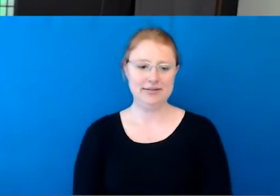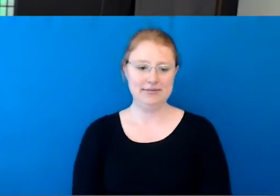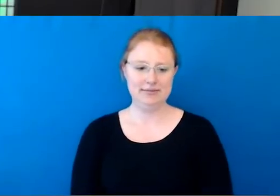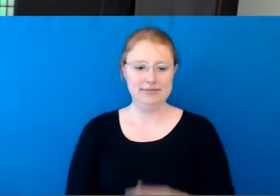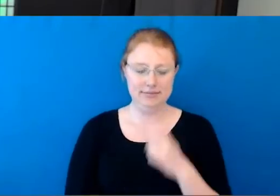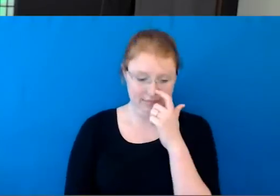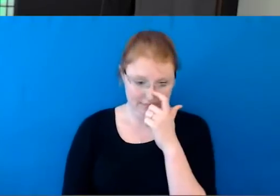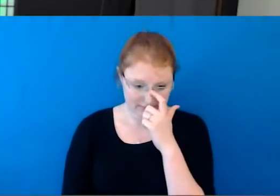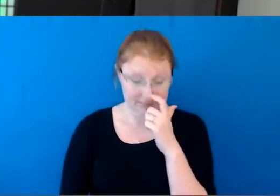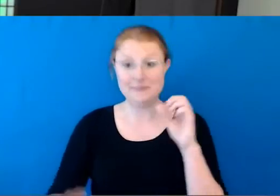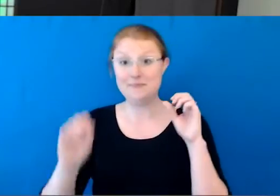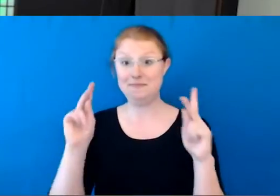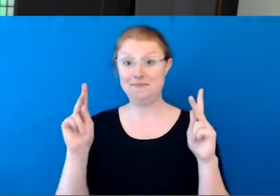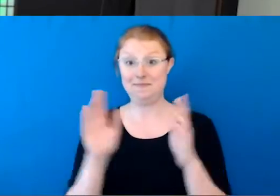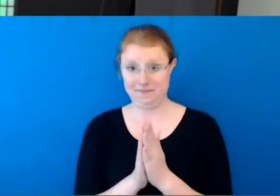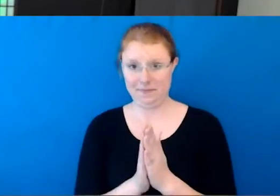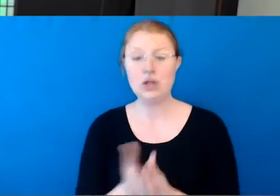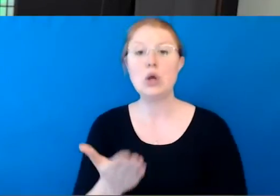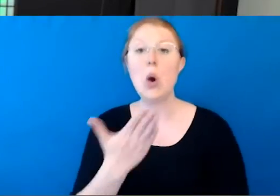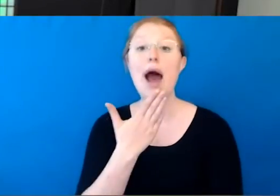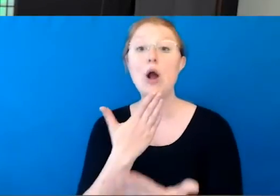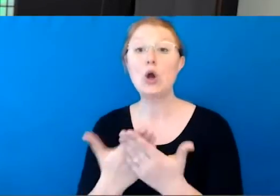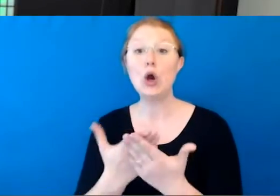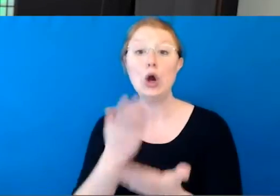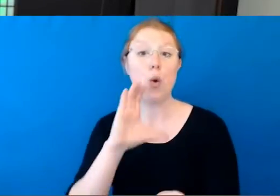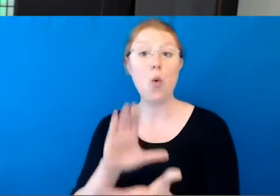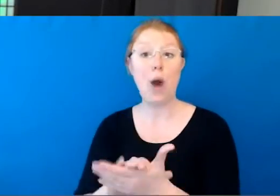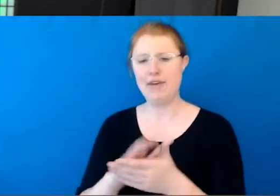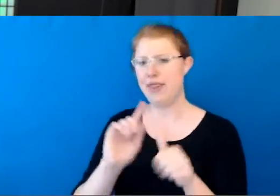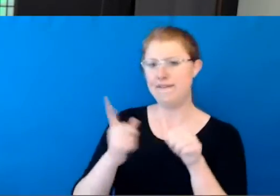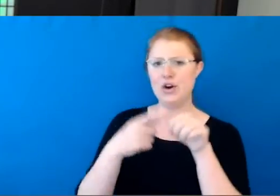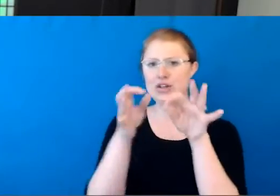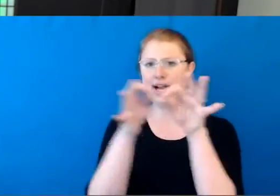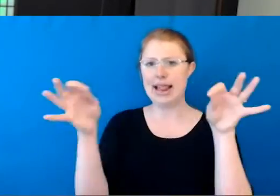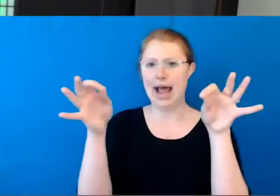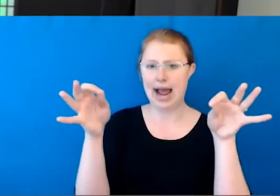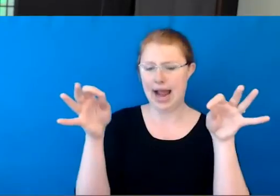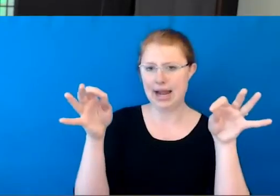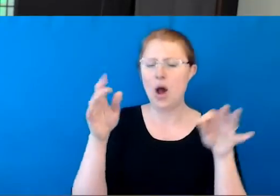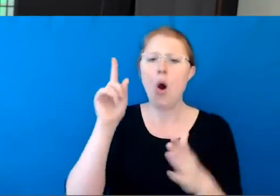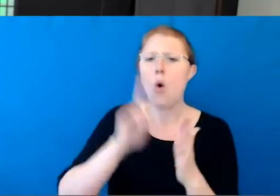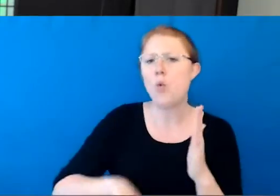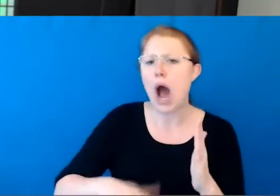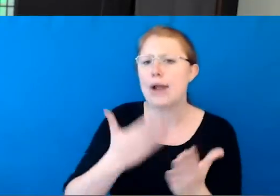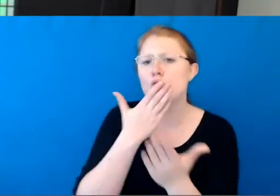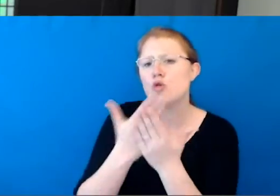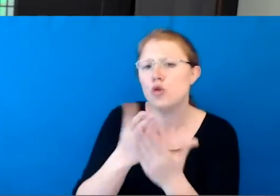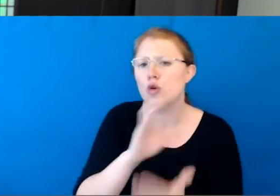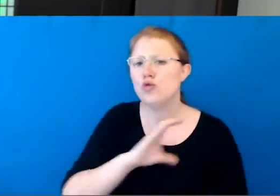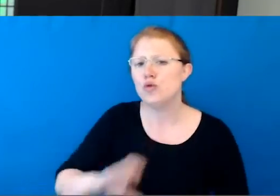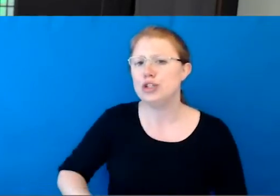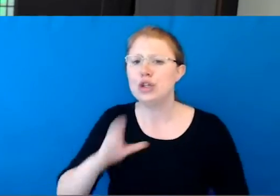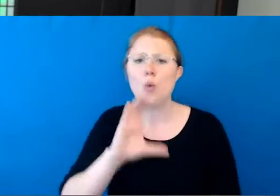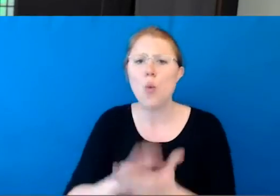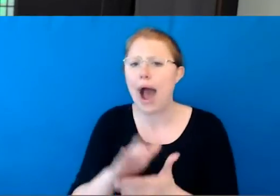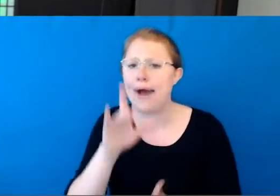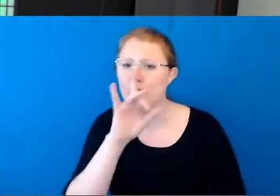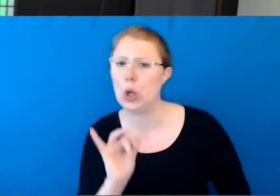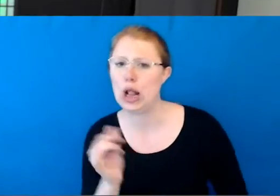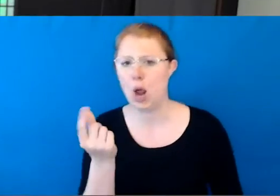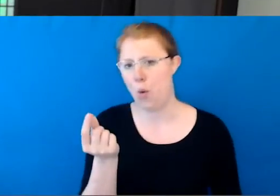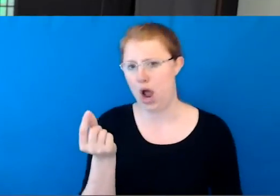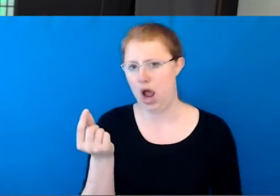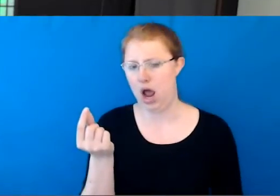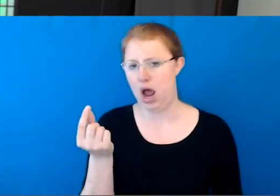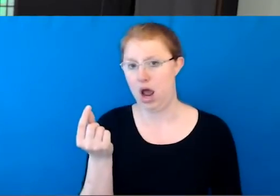a good wife, very beginning, verses 10 there. Who can find a good wife? Who can find a good